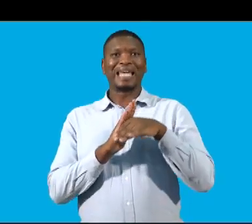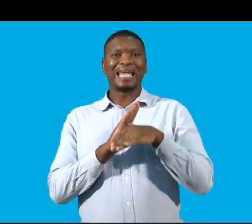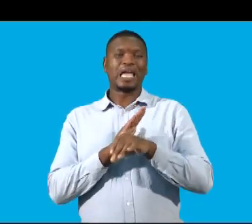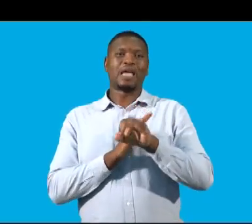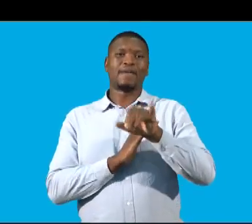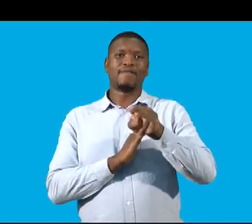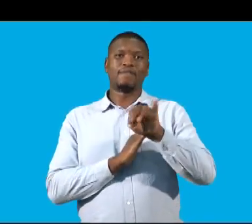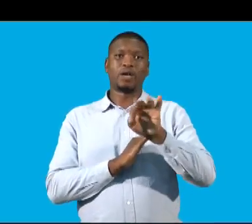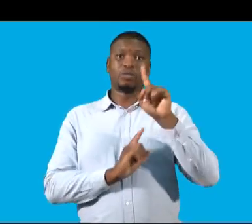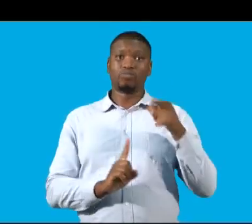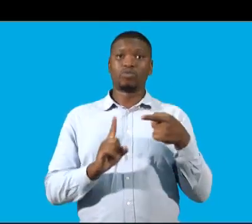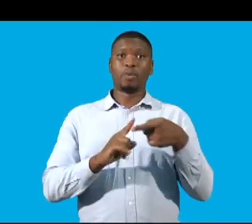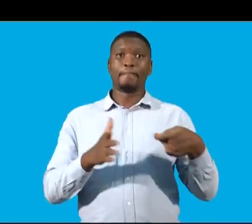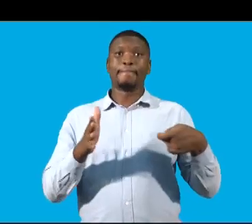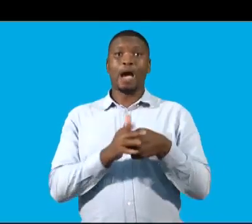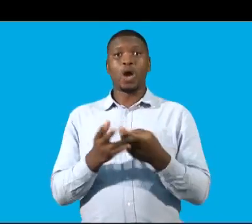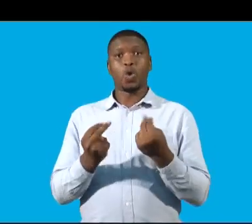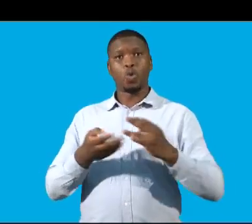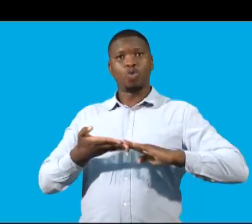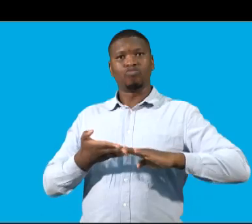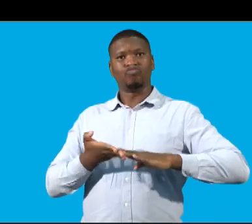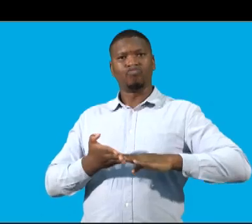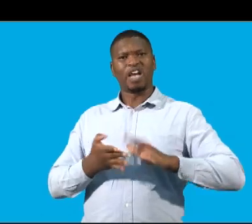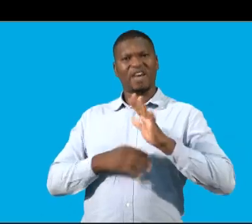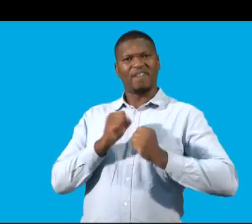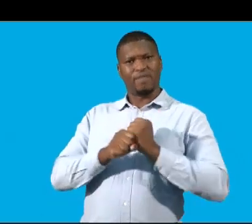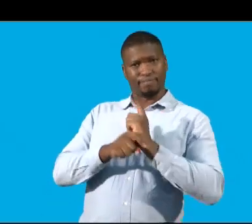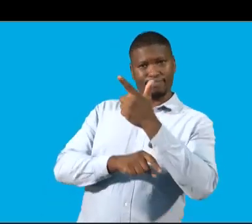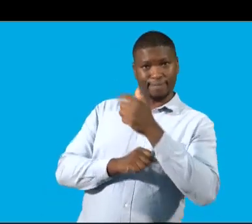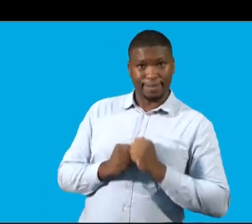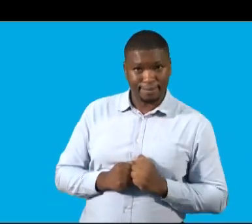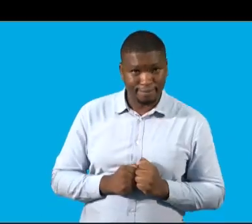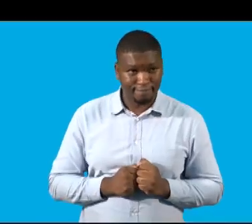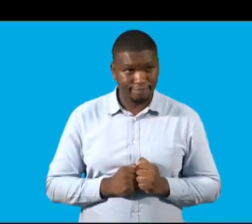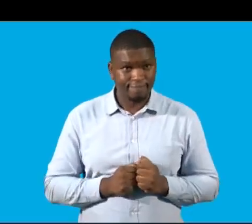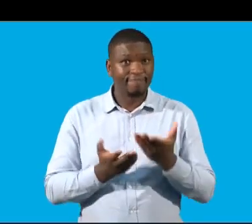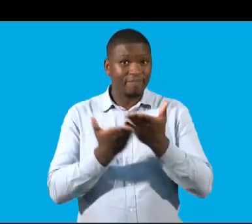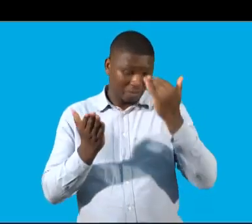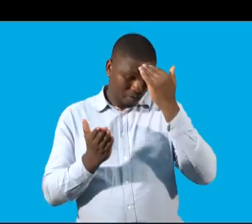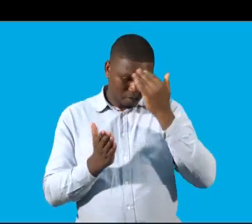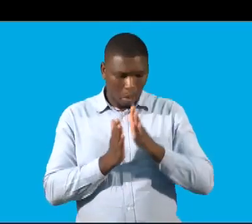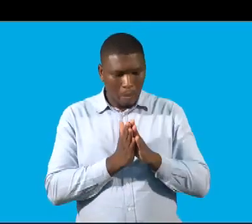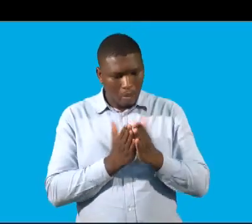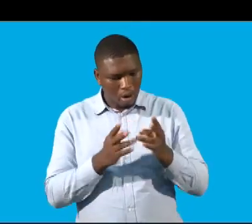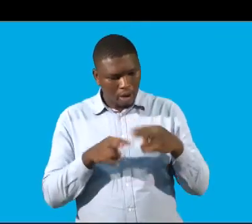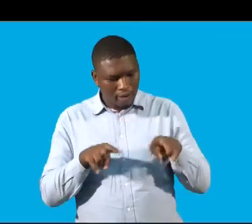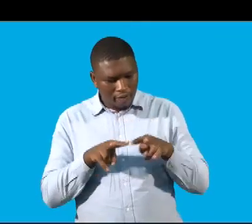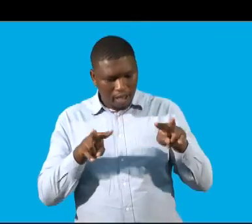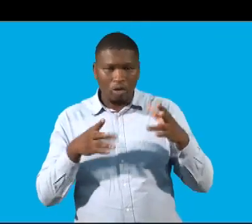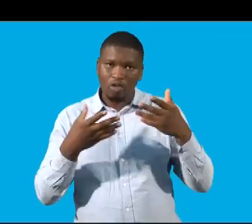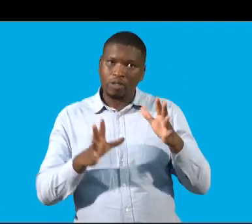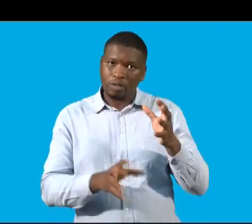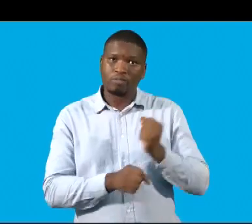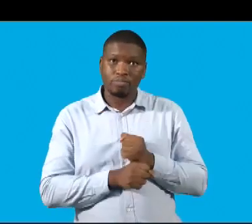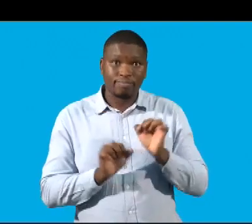sinking fund to buy a new tractor in 5 years' time. Now we know that the book value has